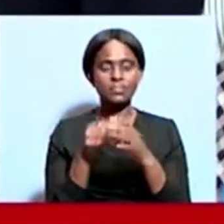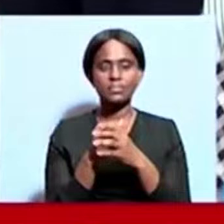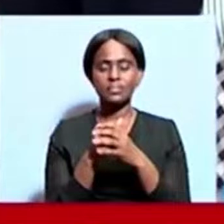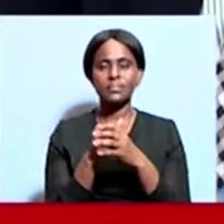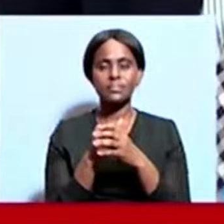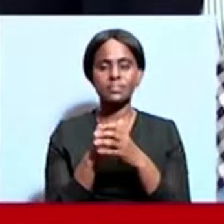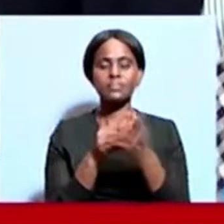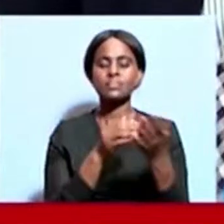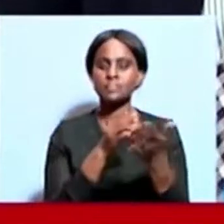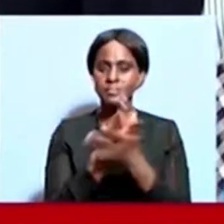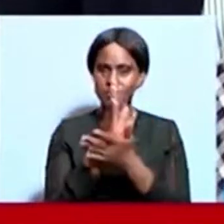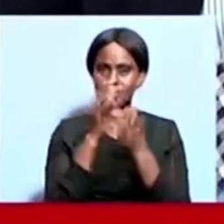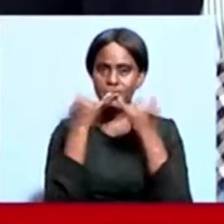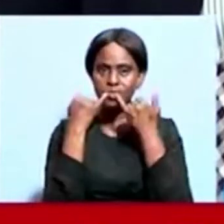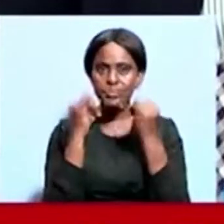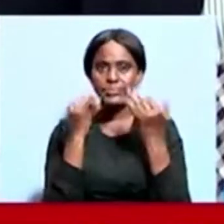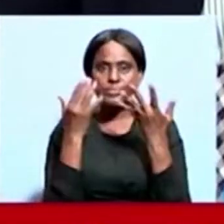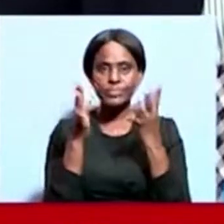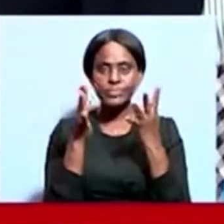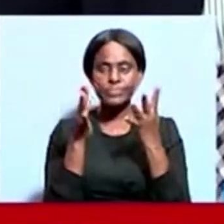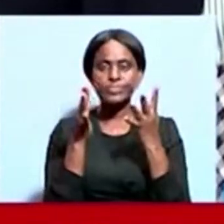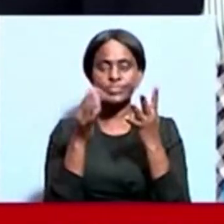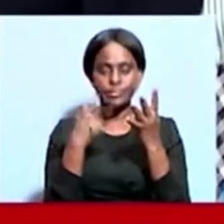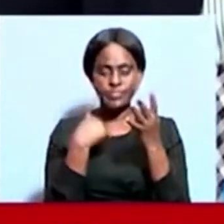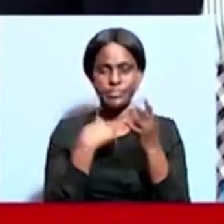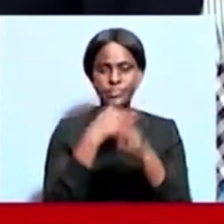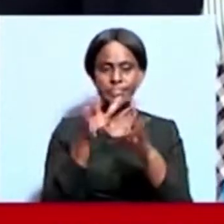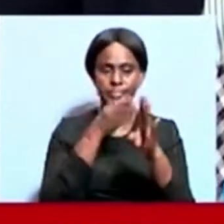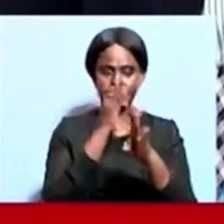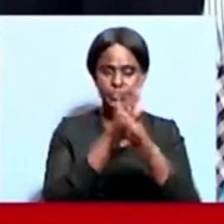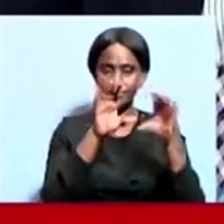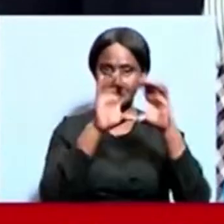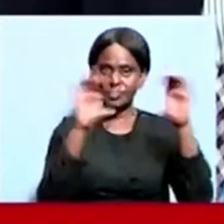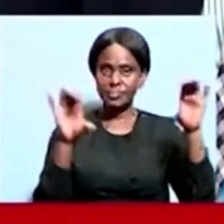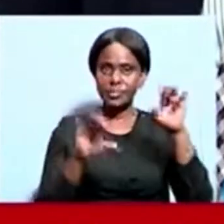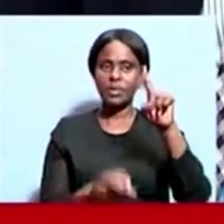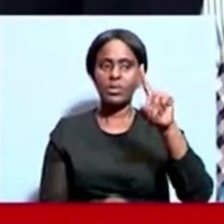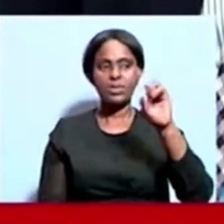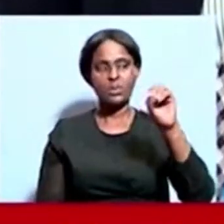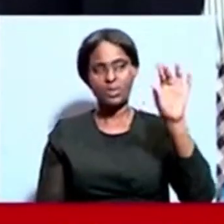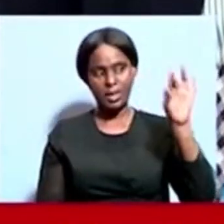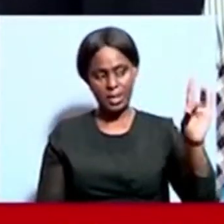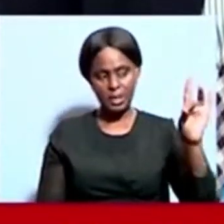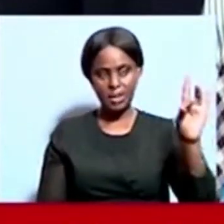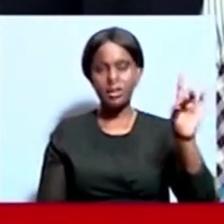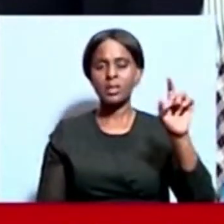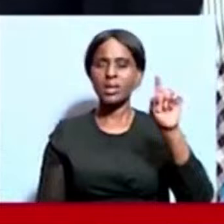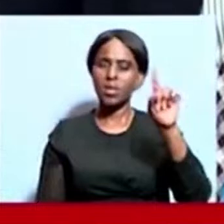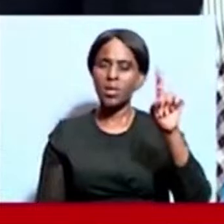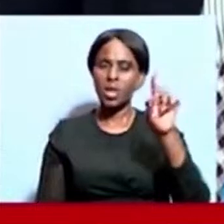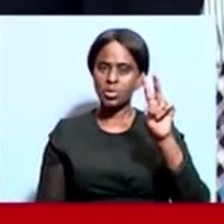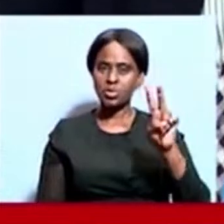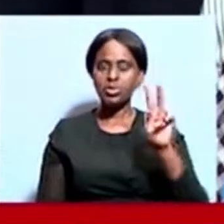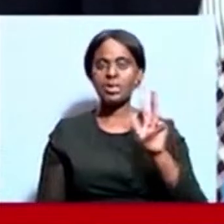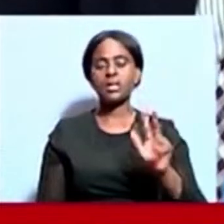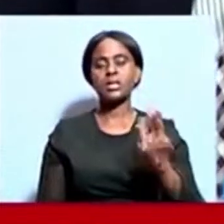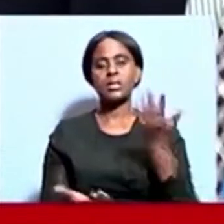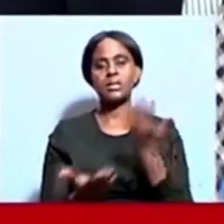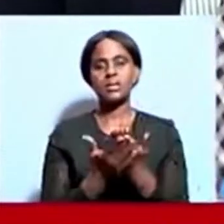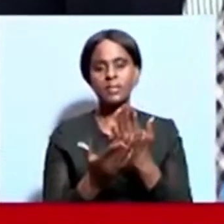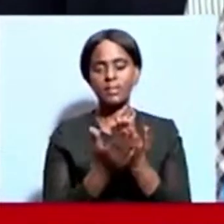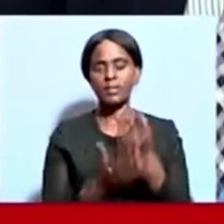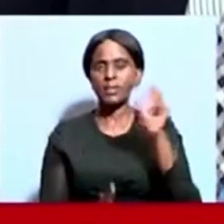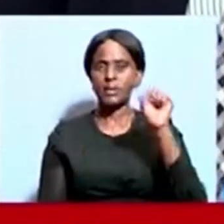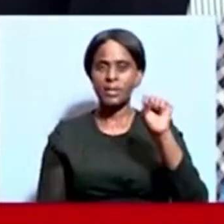As you've rightly mentioned, I'm referring to paragraph 108, appendices 1, 2, and 3, the